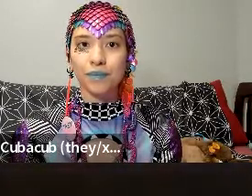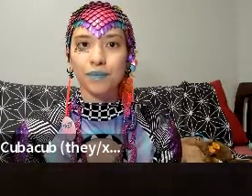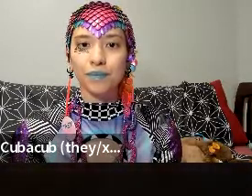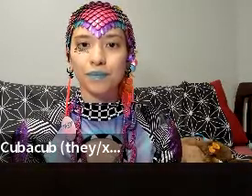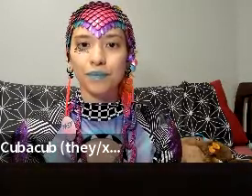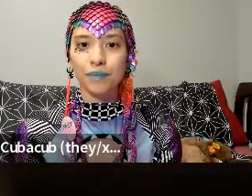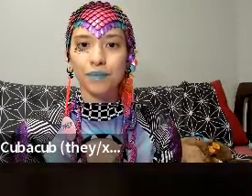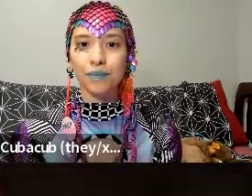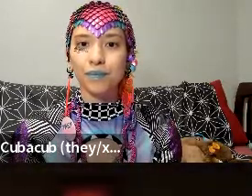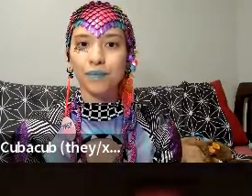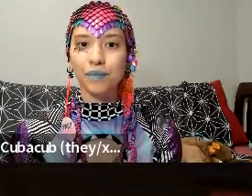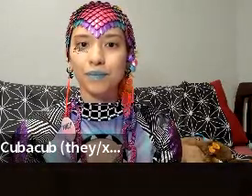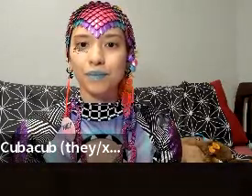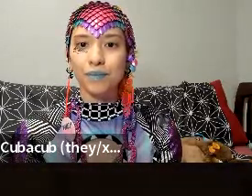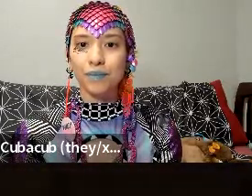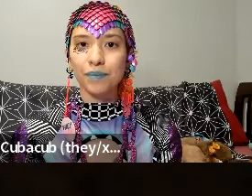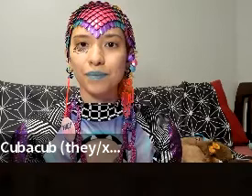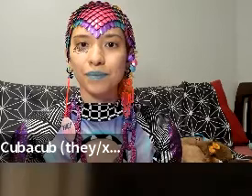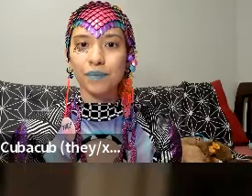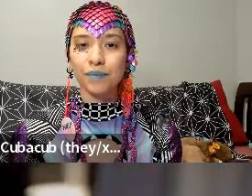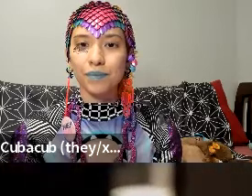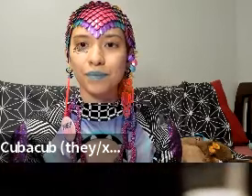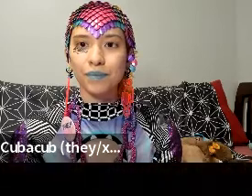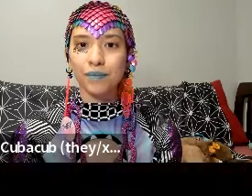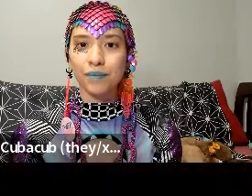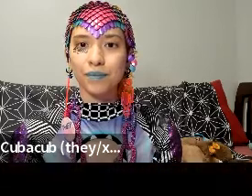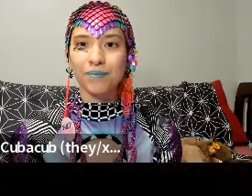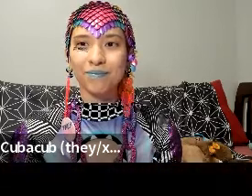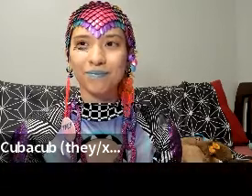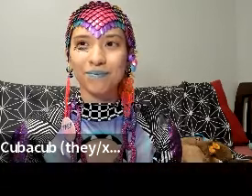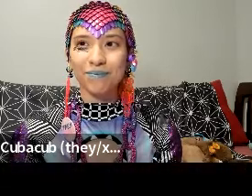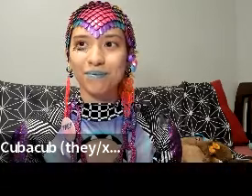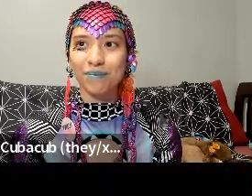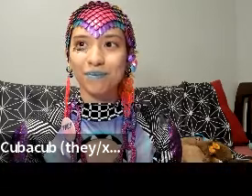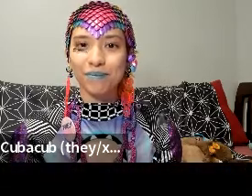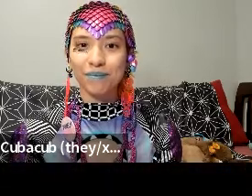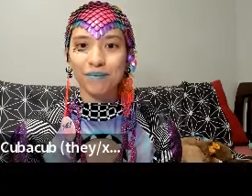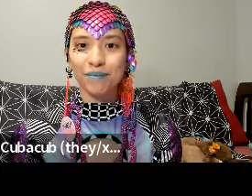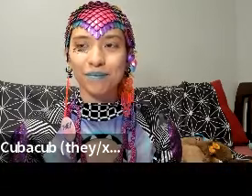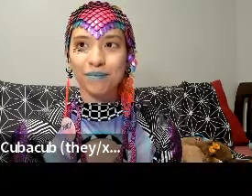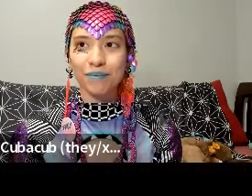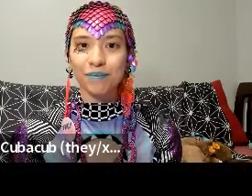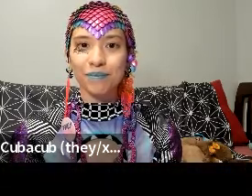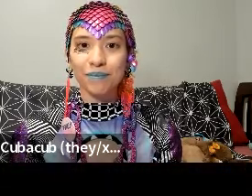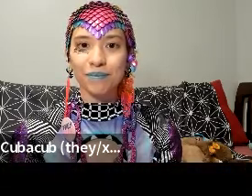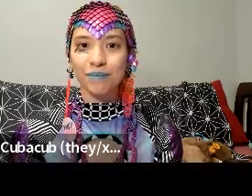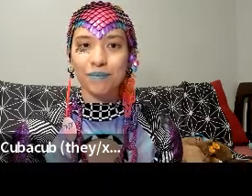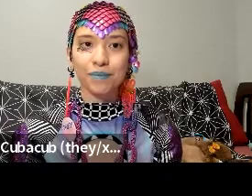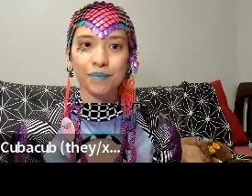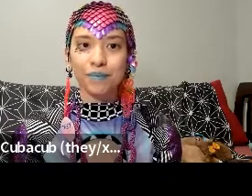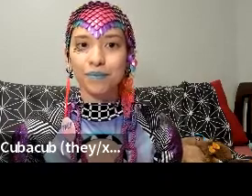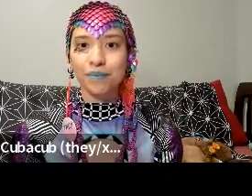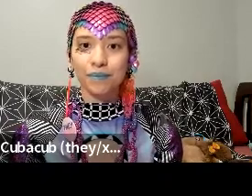pink on pink on pink. Mini dress, but she no strength. Booty shaking at the function. Will she dance and dance with